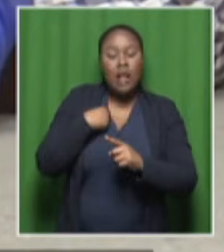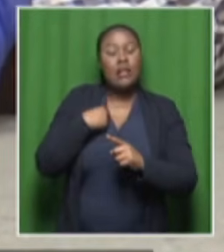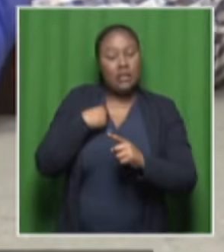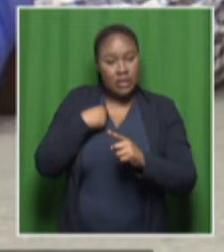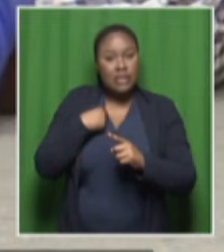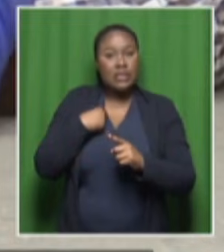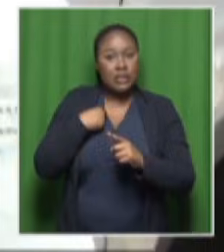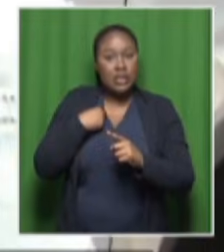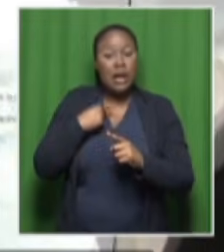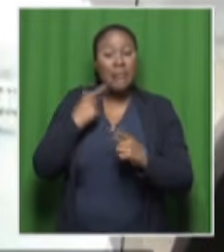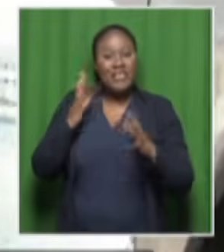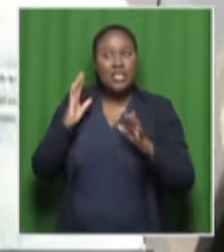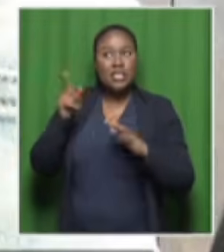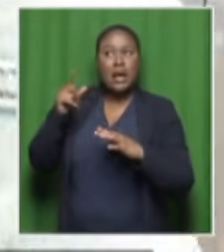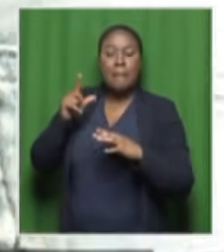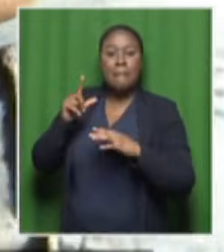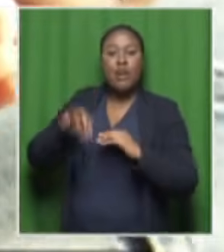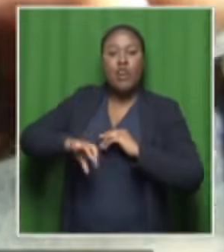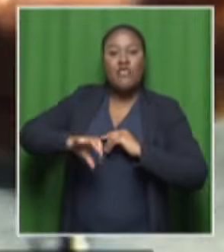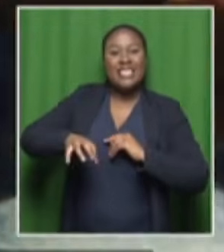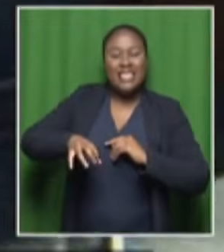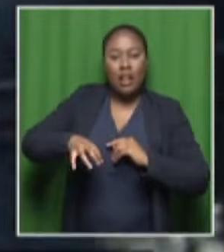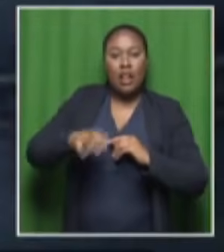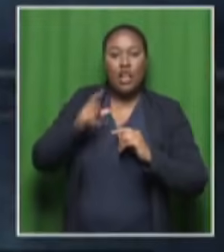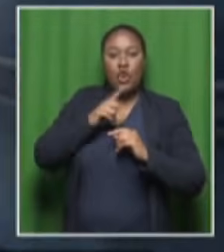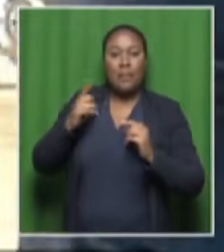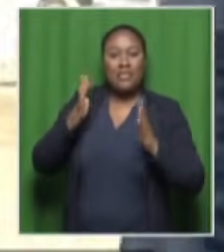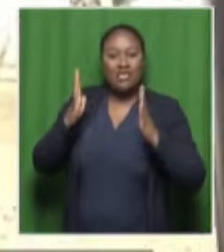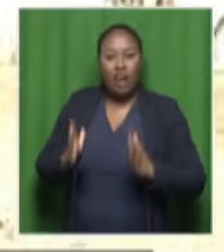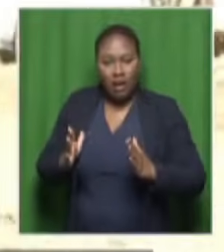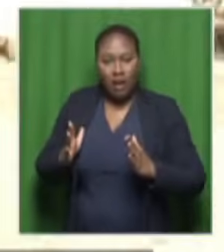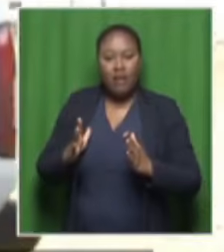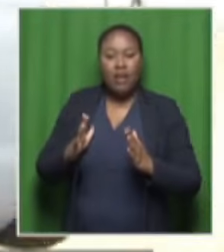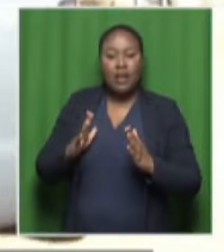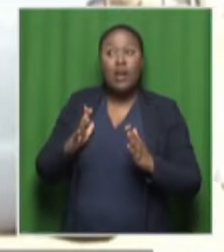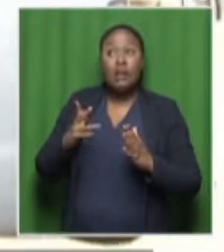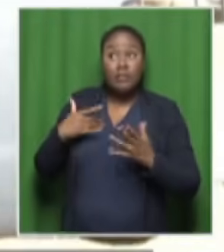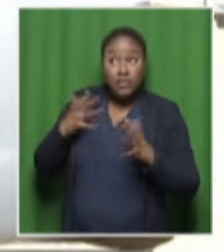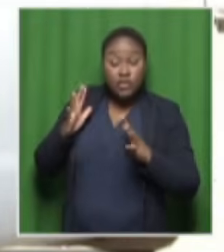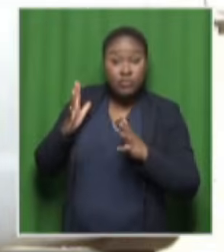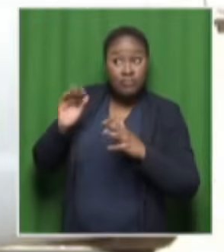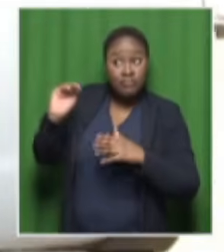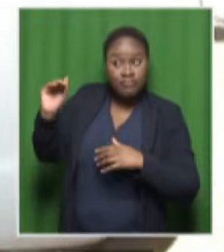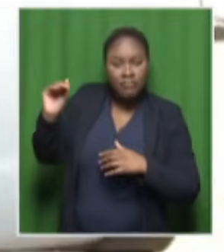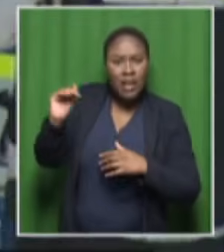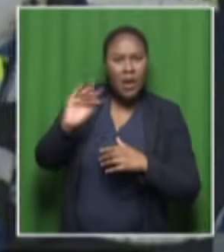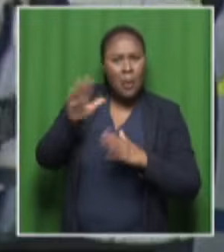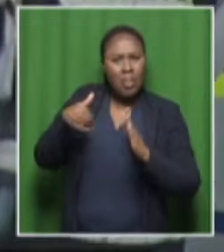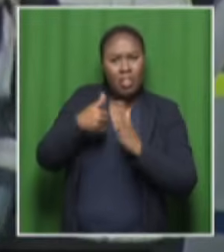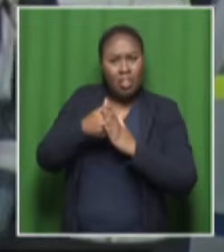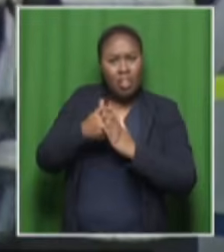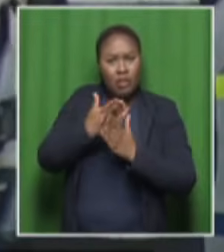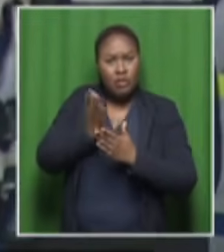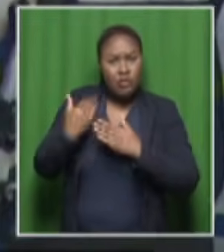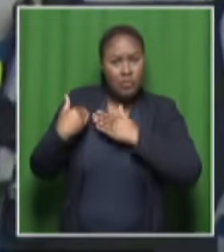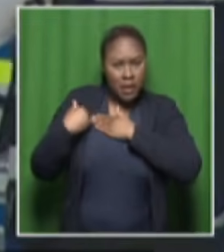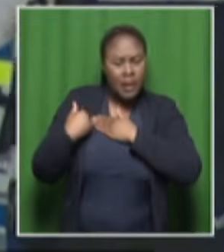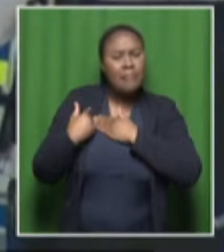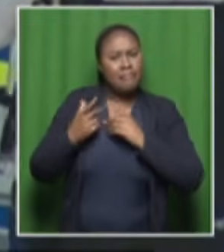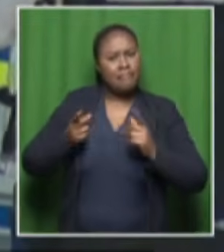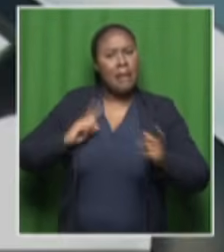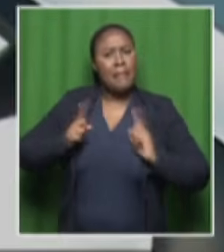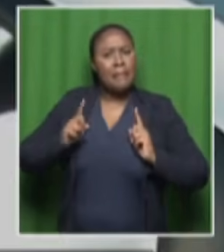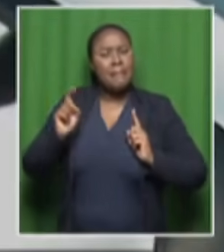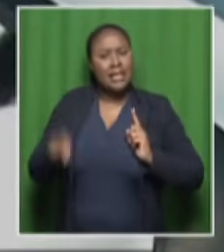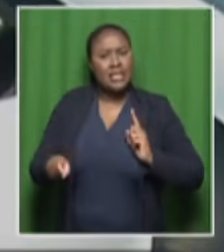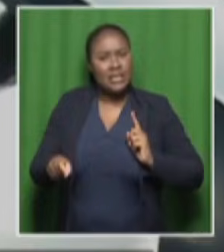commissioner and with the relevant district commissioner to ensure that each and every person responsible must be held accountable, to see that there